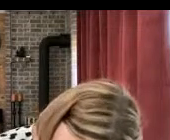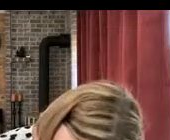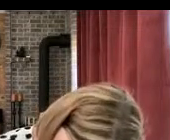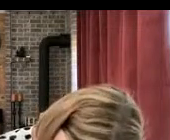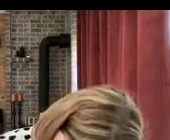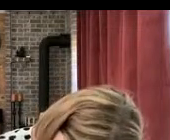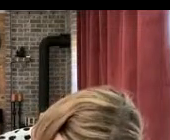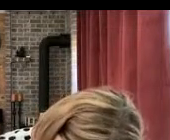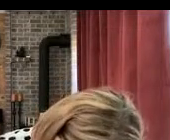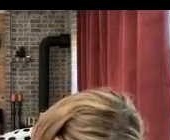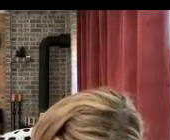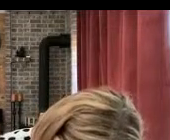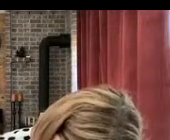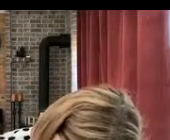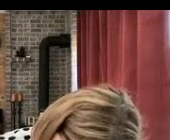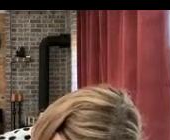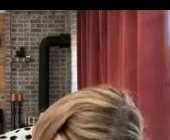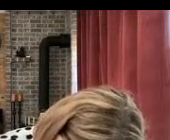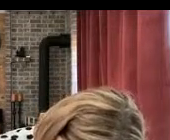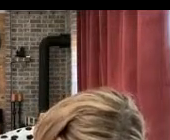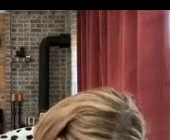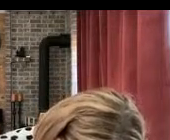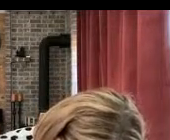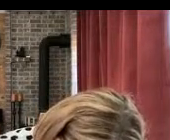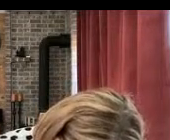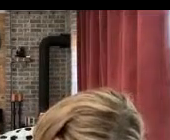users and multimodal freight movers.